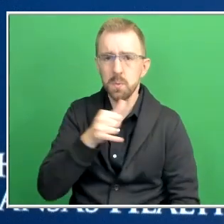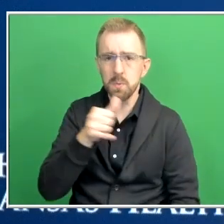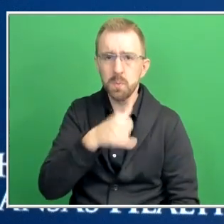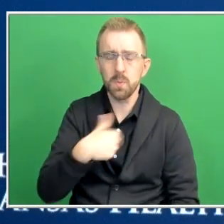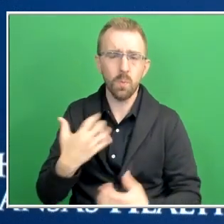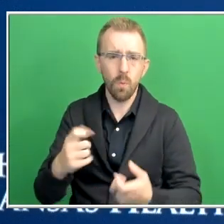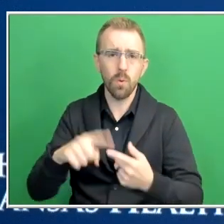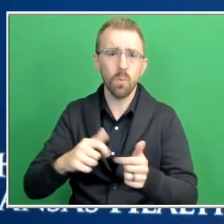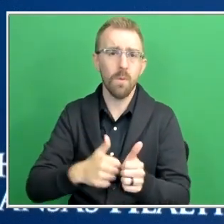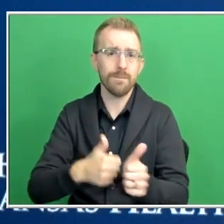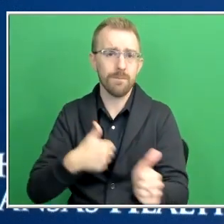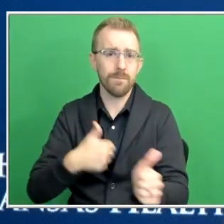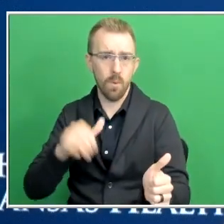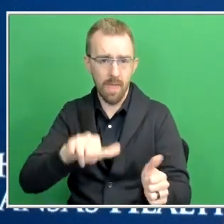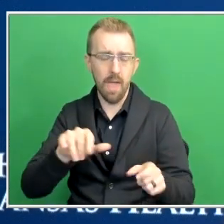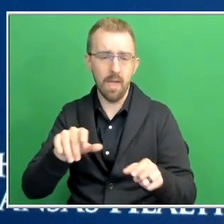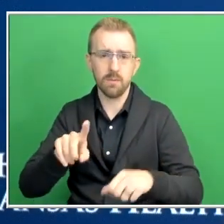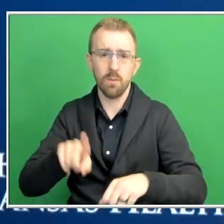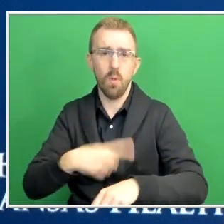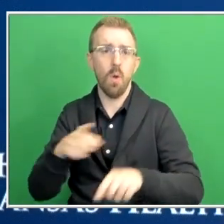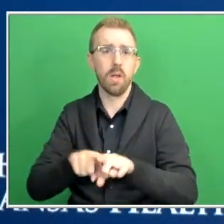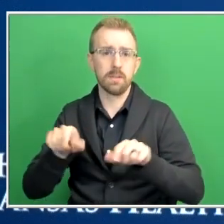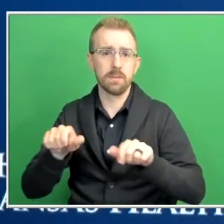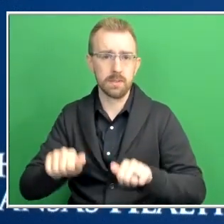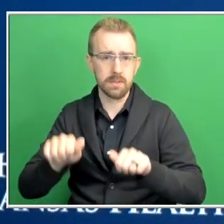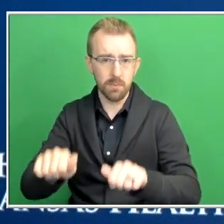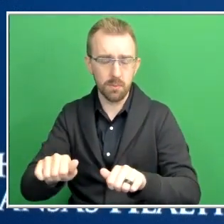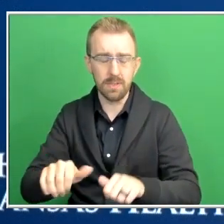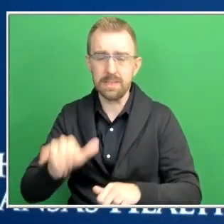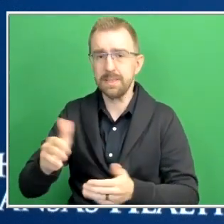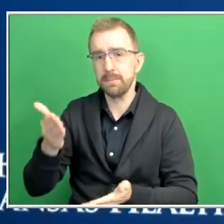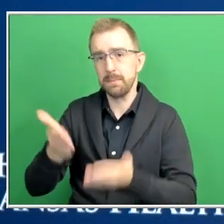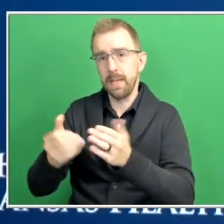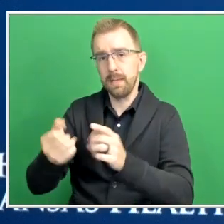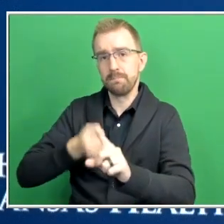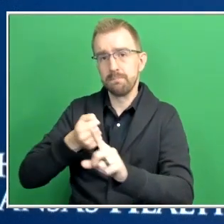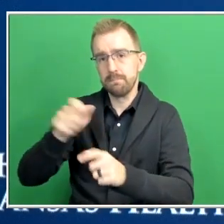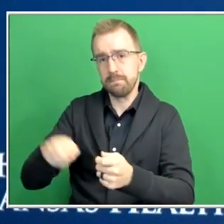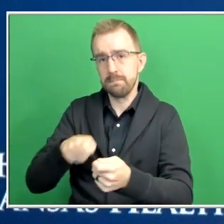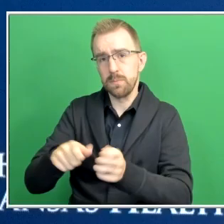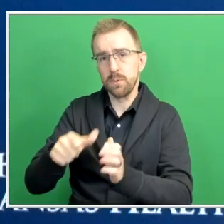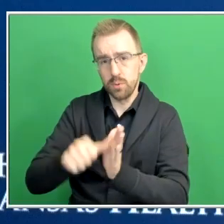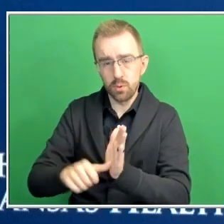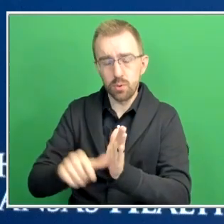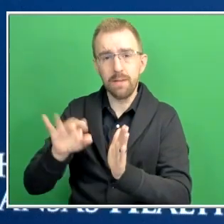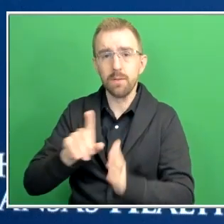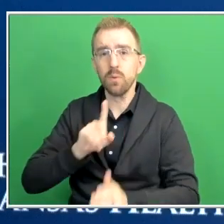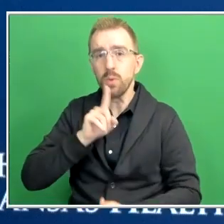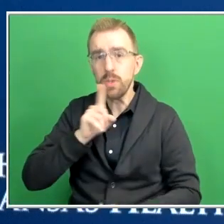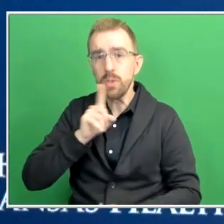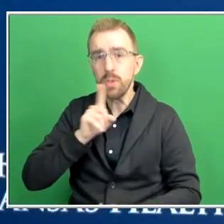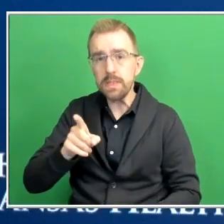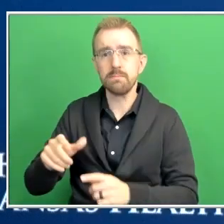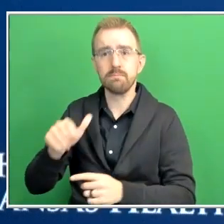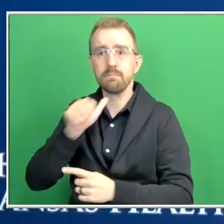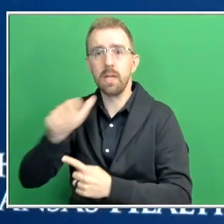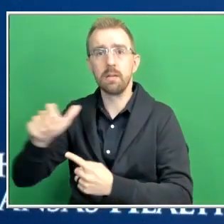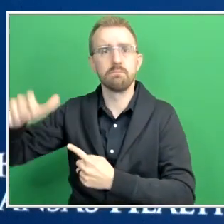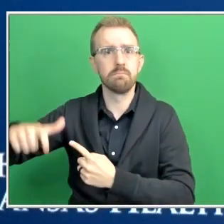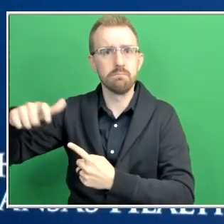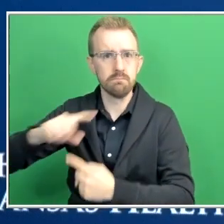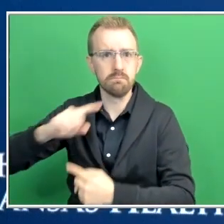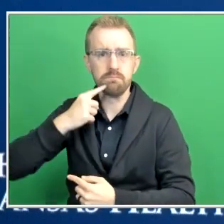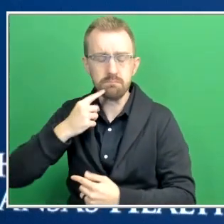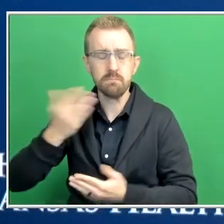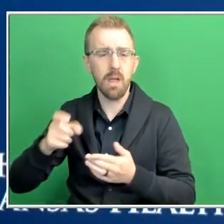that as long as possible. But this may impact certain surgeries that, if they're truly elective, we may have to figure out which ones can